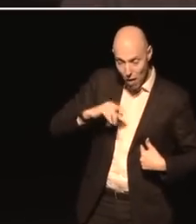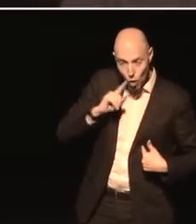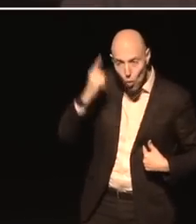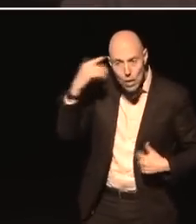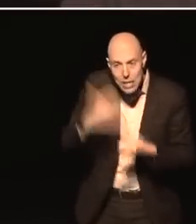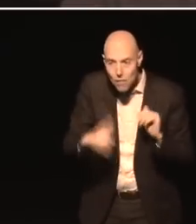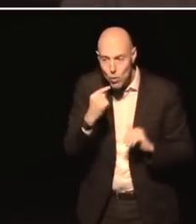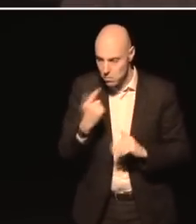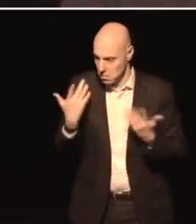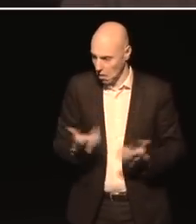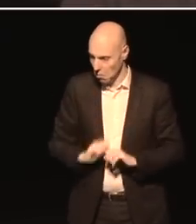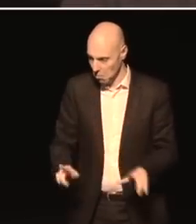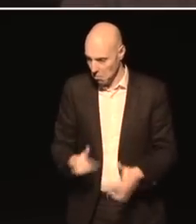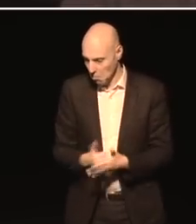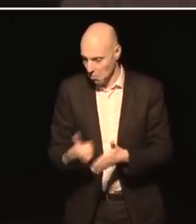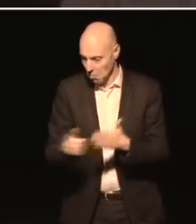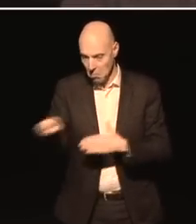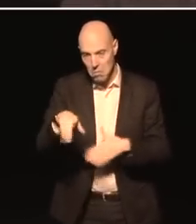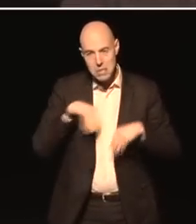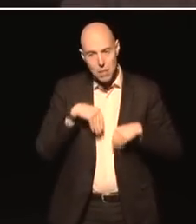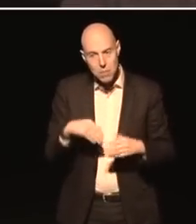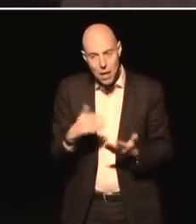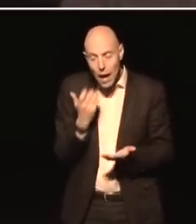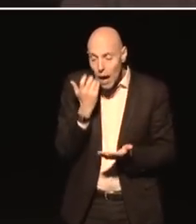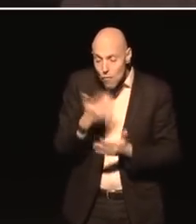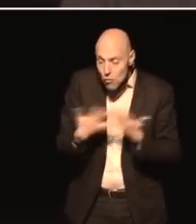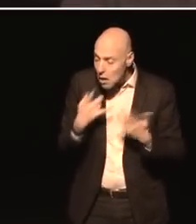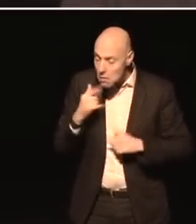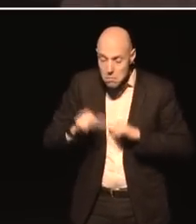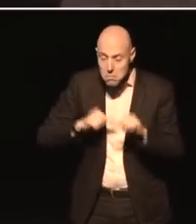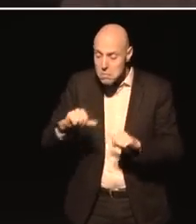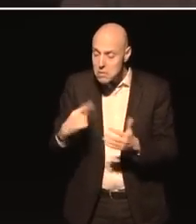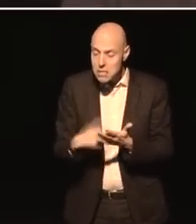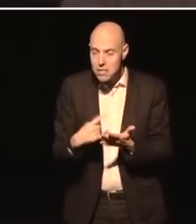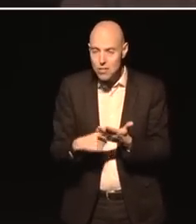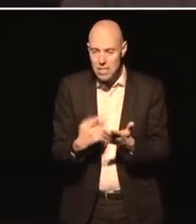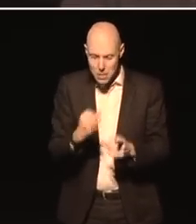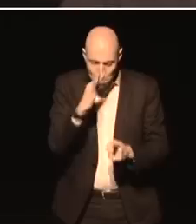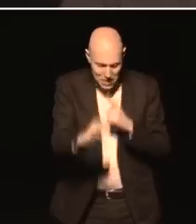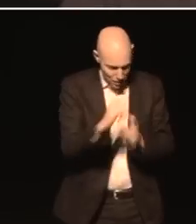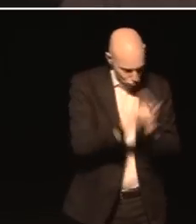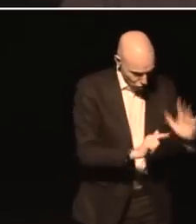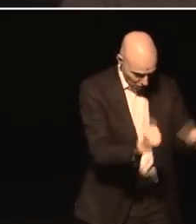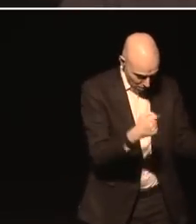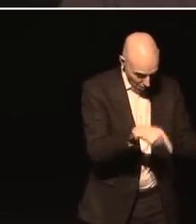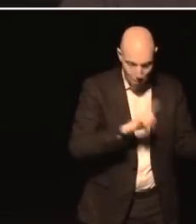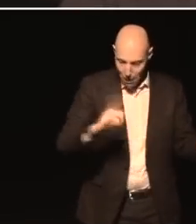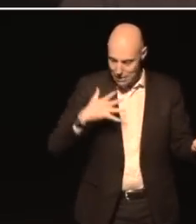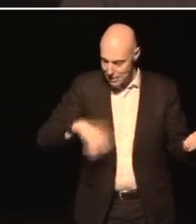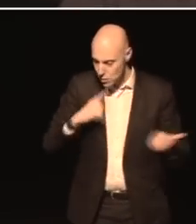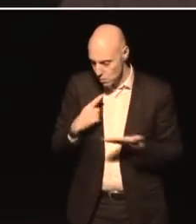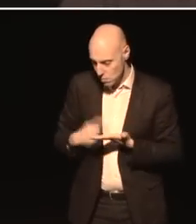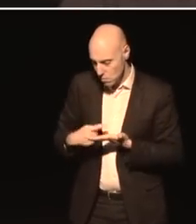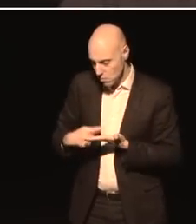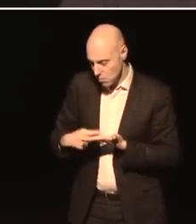said, it is about everyday decisions, not just about a specific project, to be able to change the